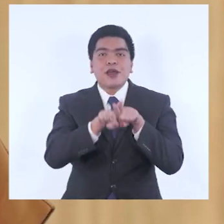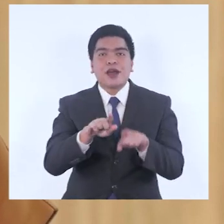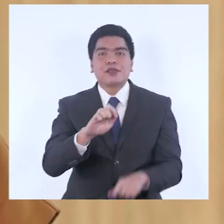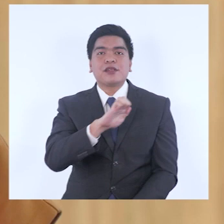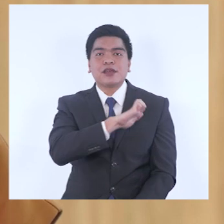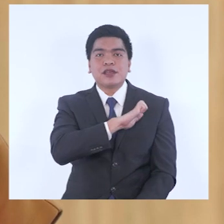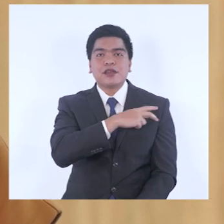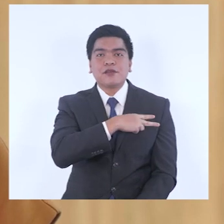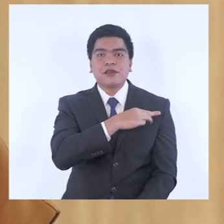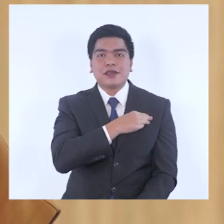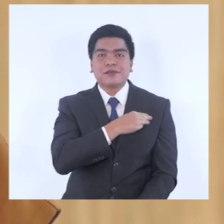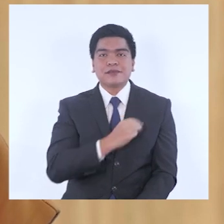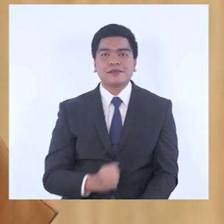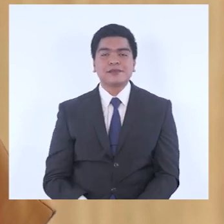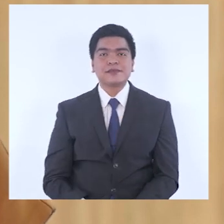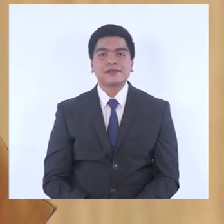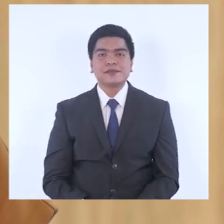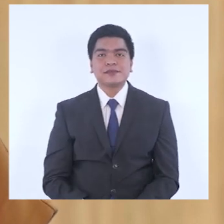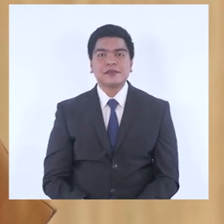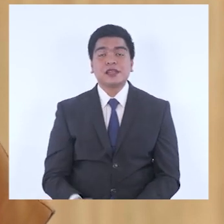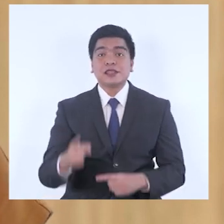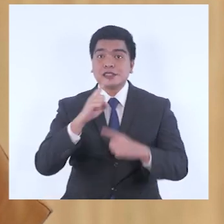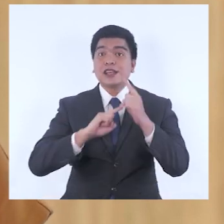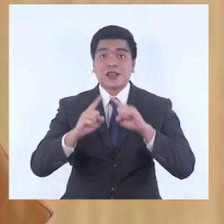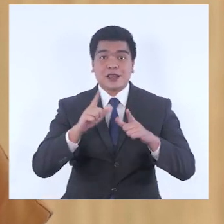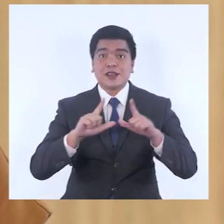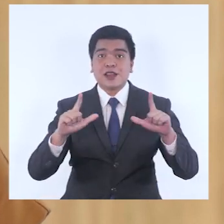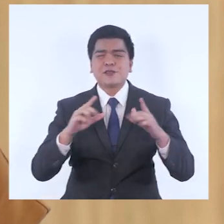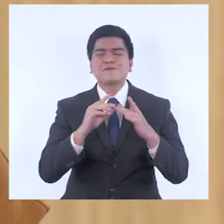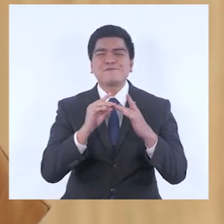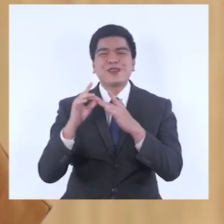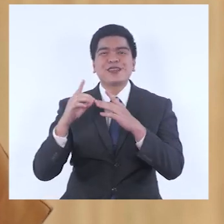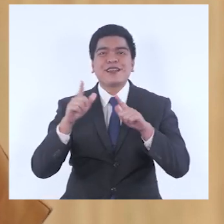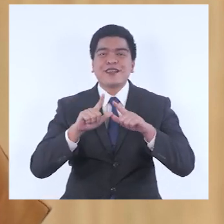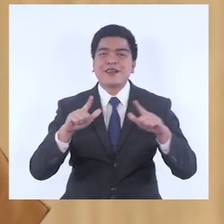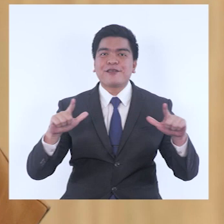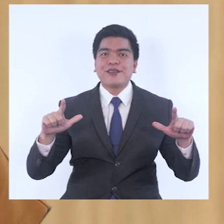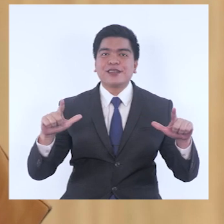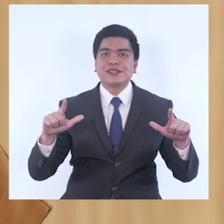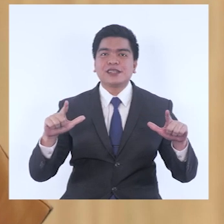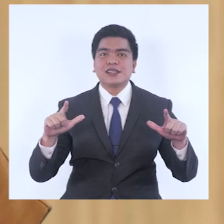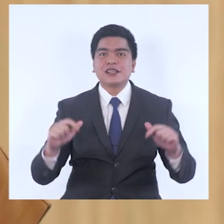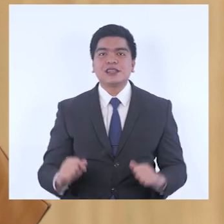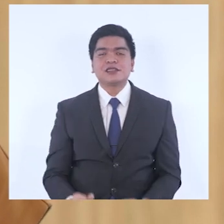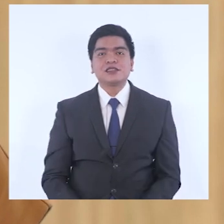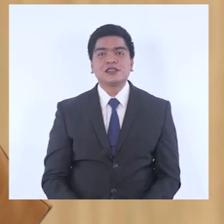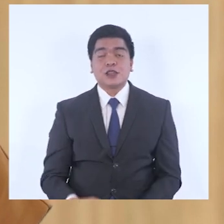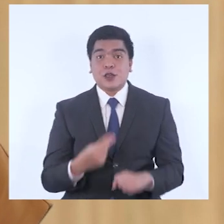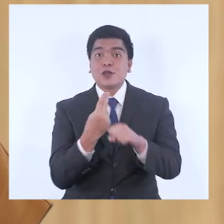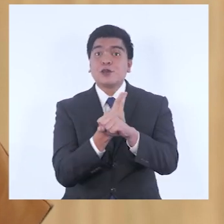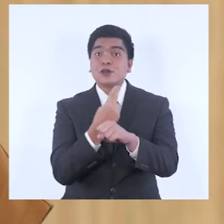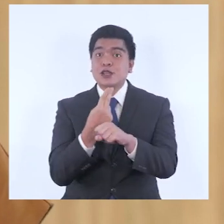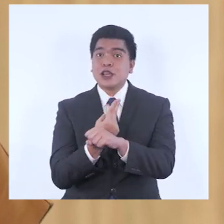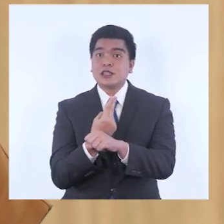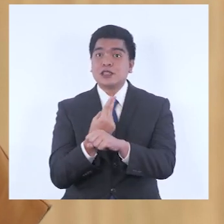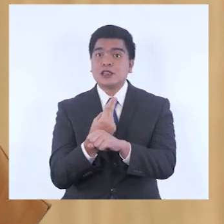Sign language is a special language which found its home among the members of the Church of Christ